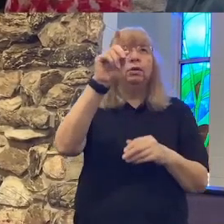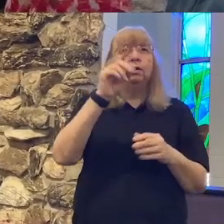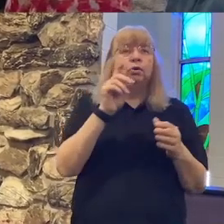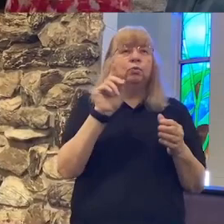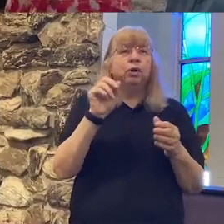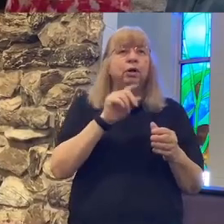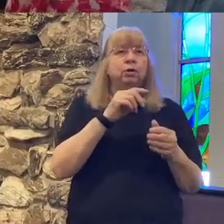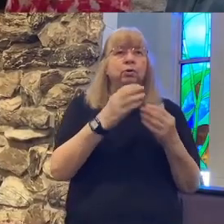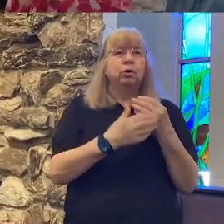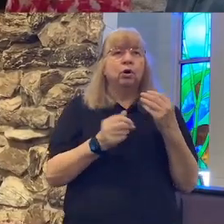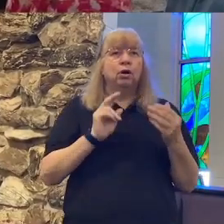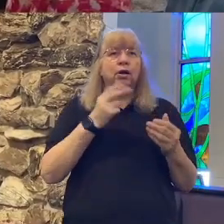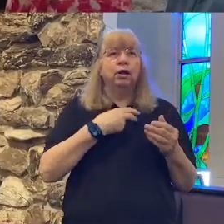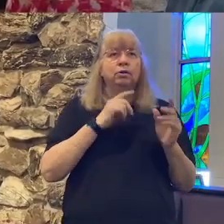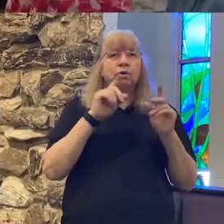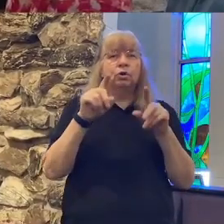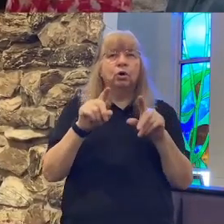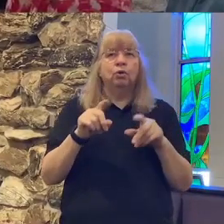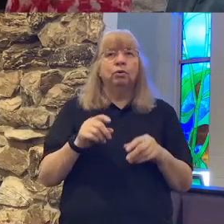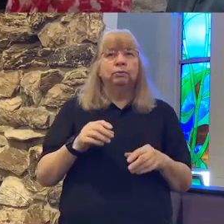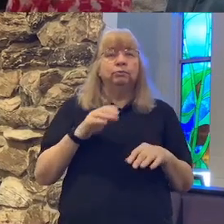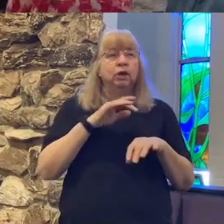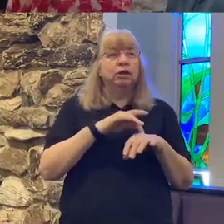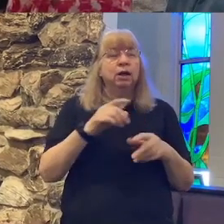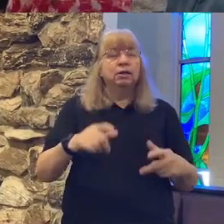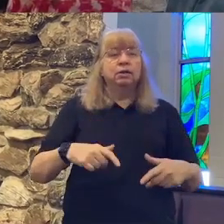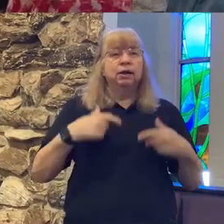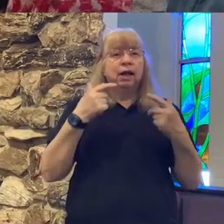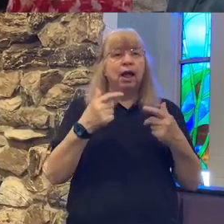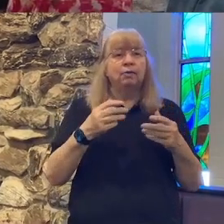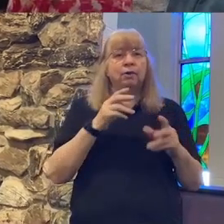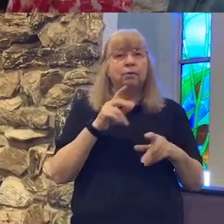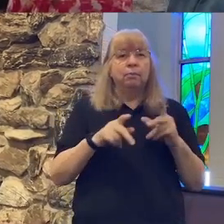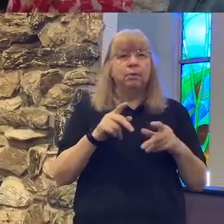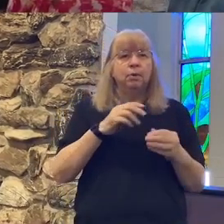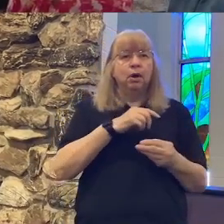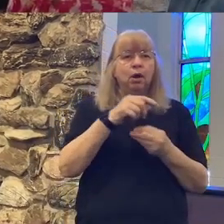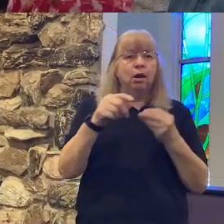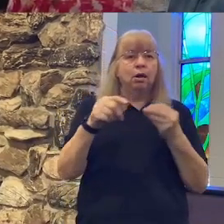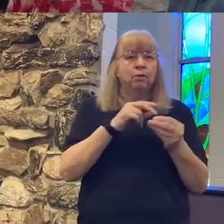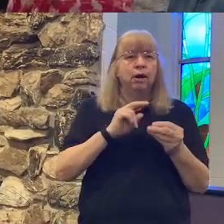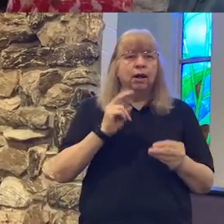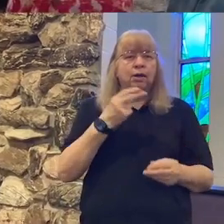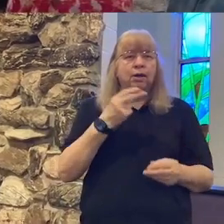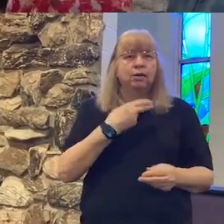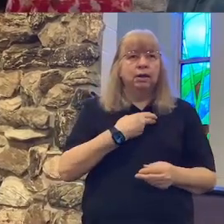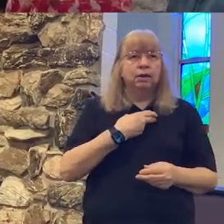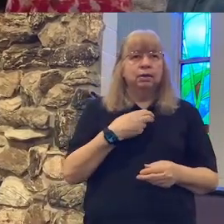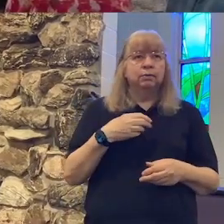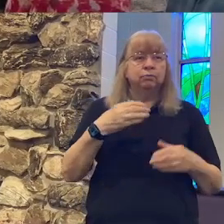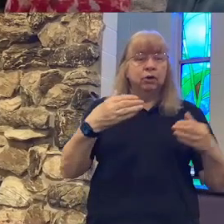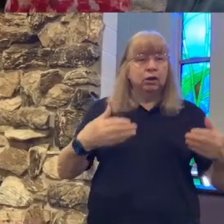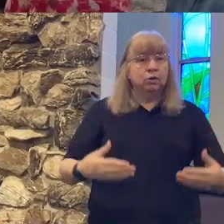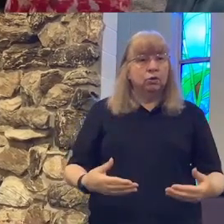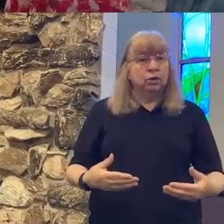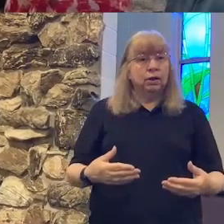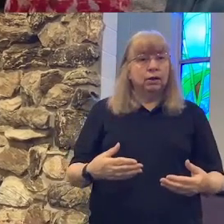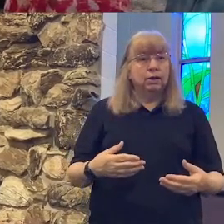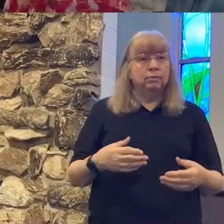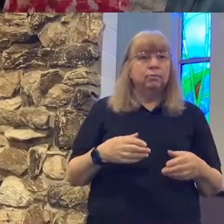to go, to touch the lives of people all around us, introducing them to